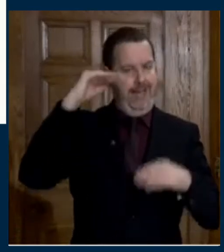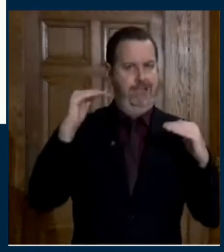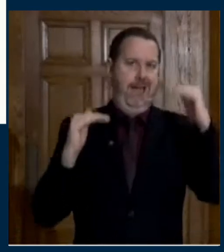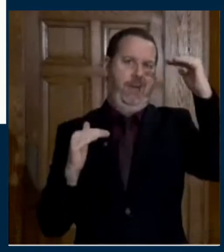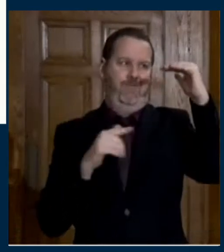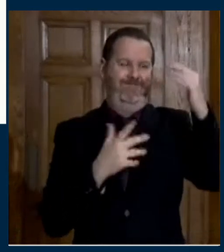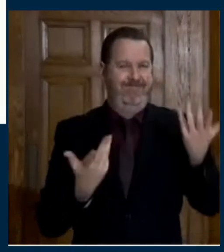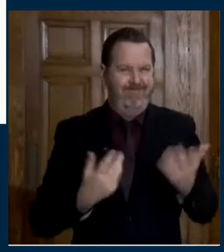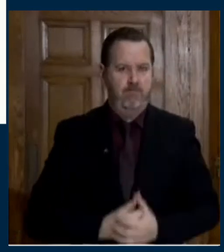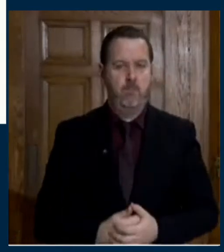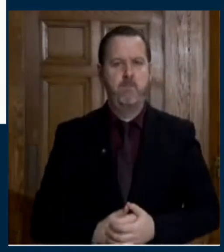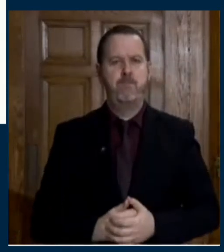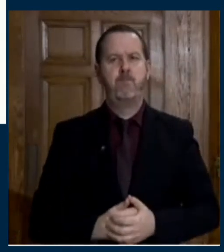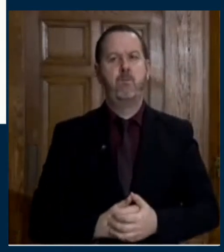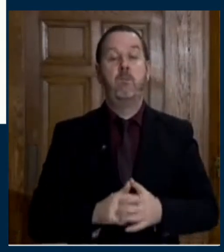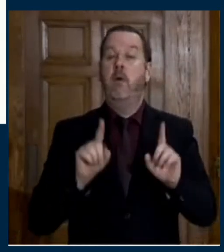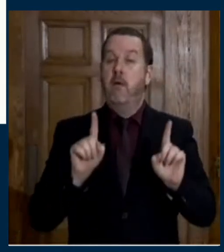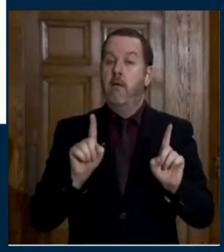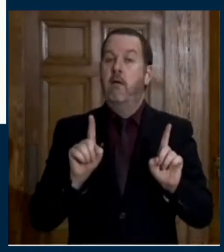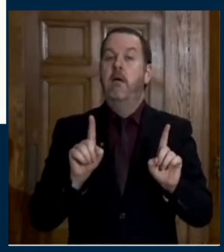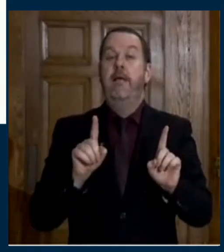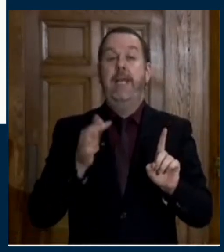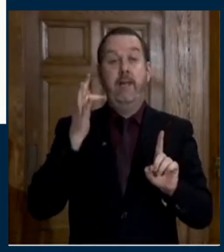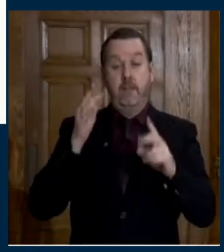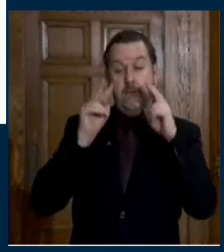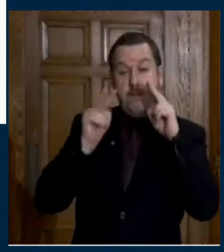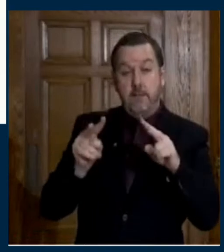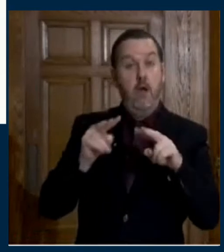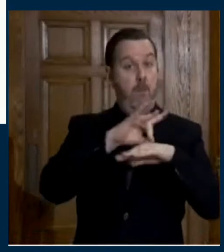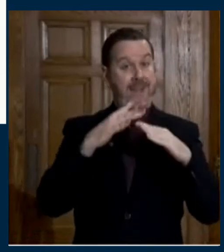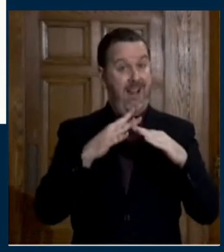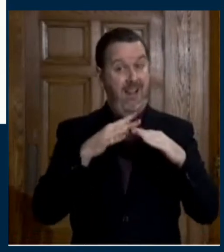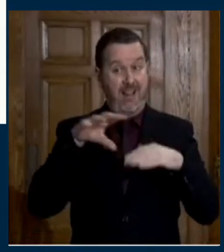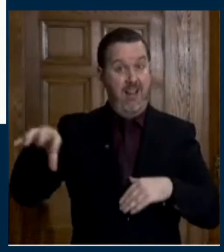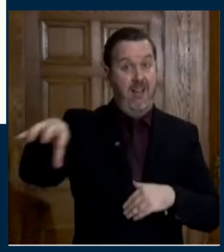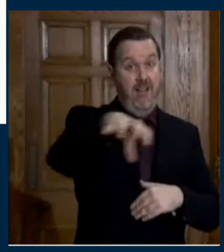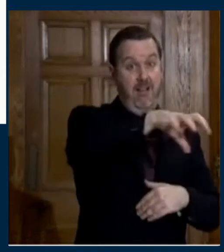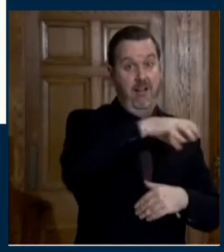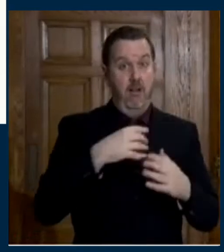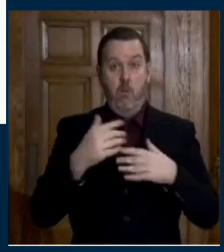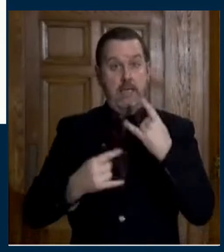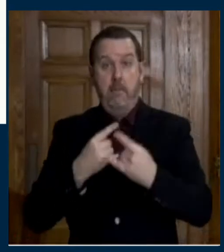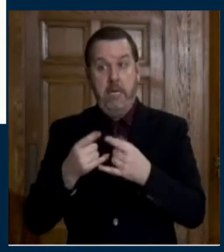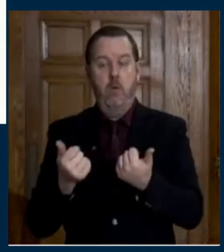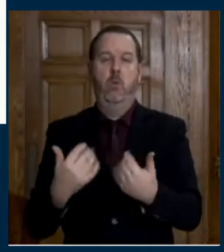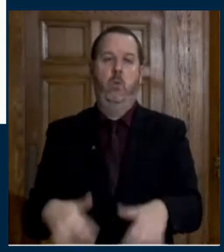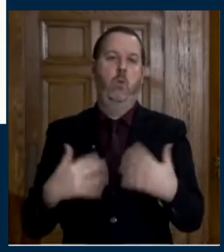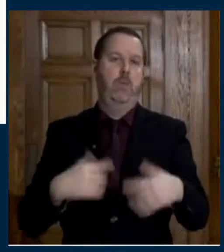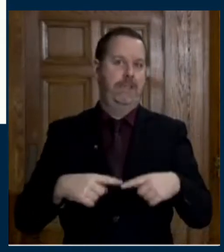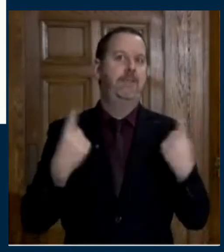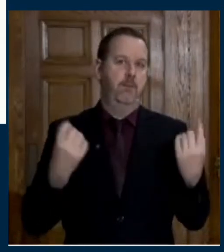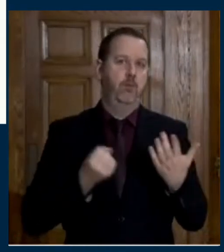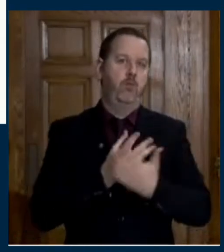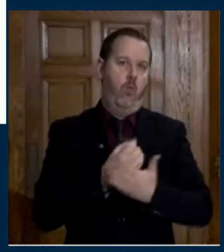The picture is very different in our hospitals compared with what's happening with cases. There is always a